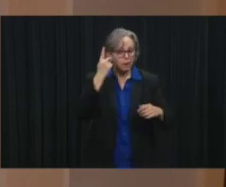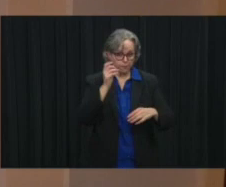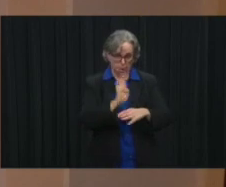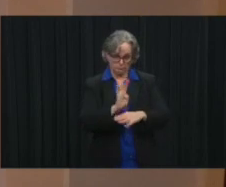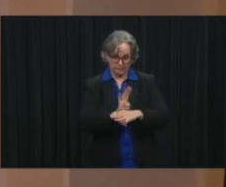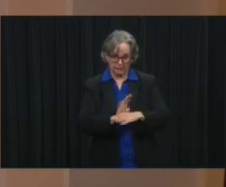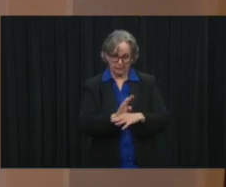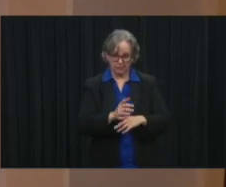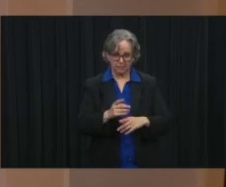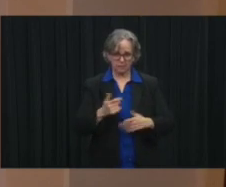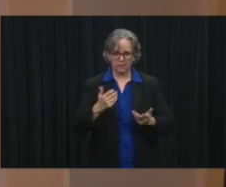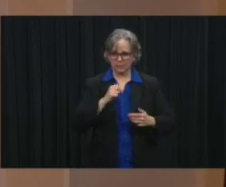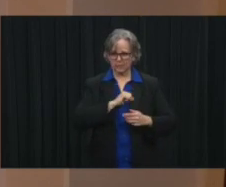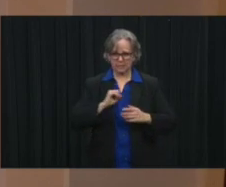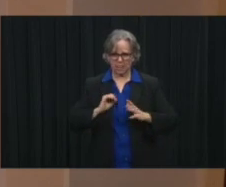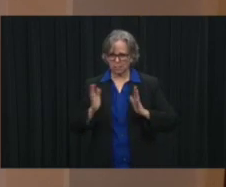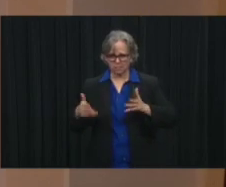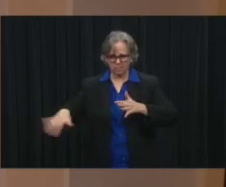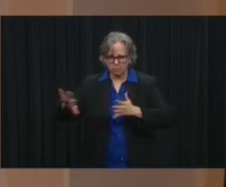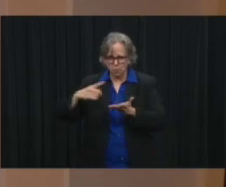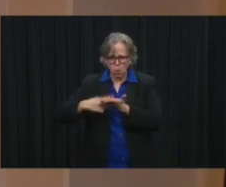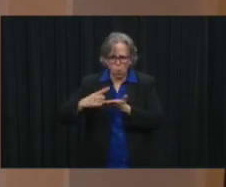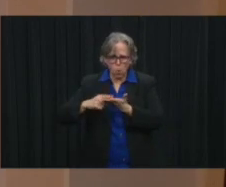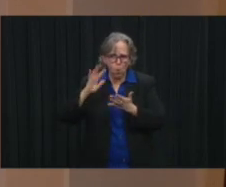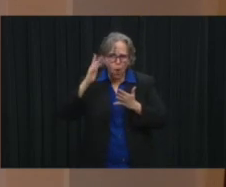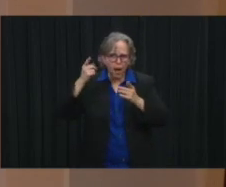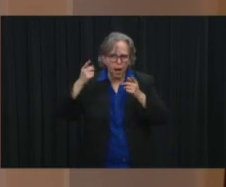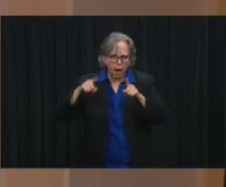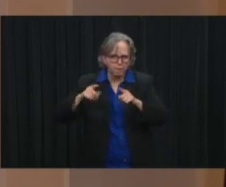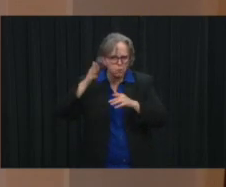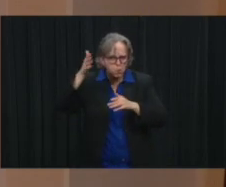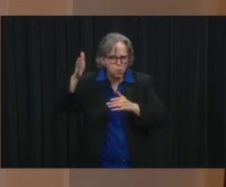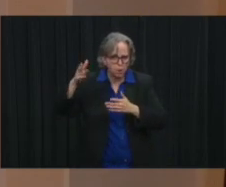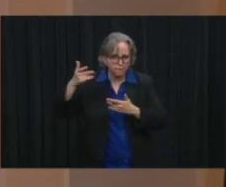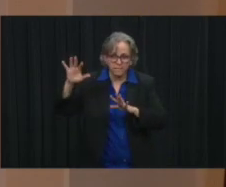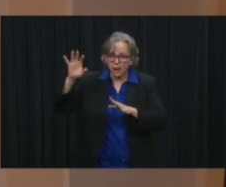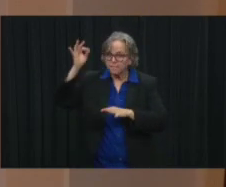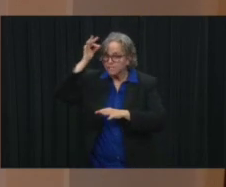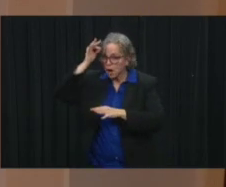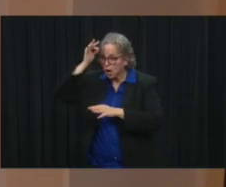to that as soon as it's made available from us, from the federal government, at